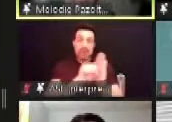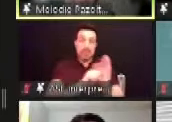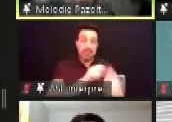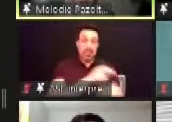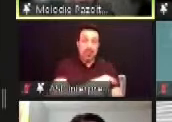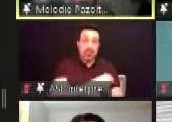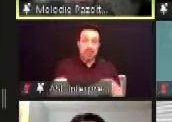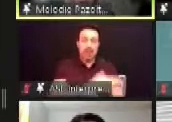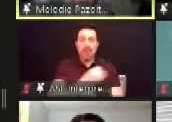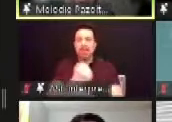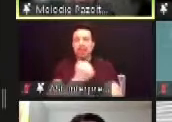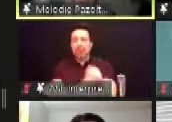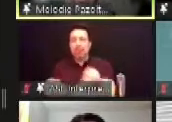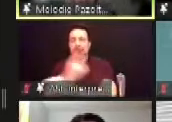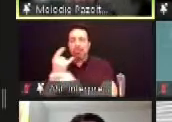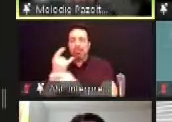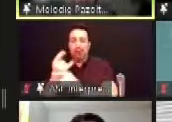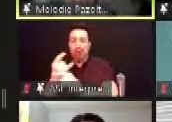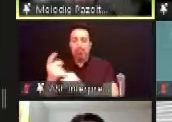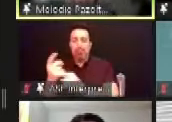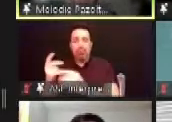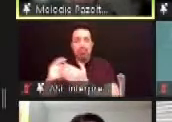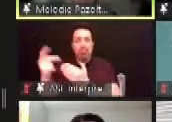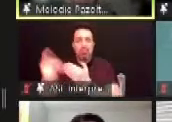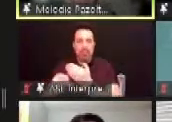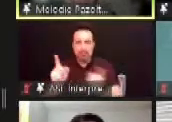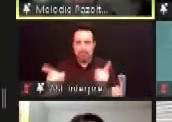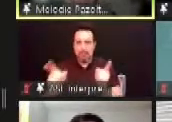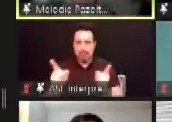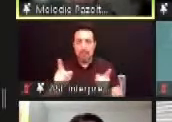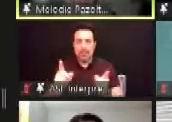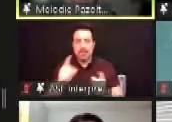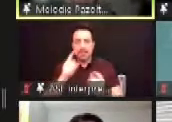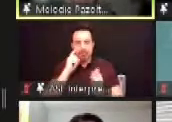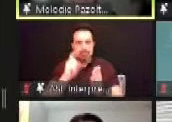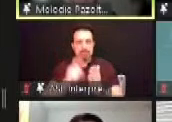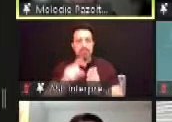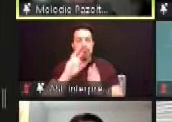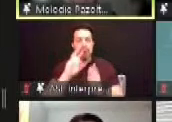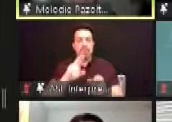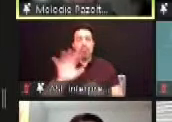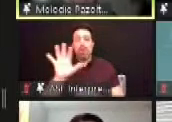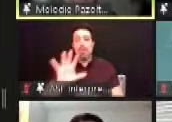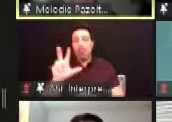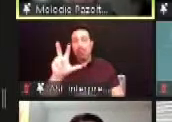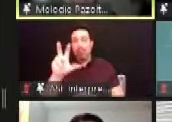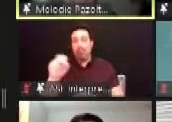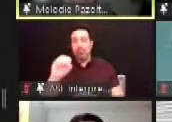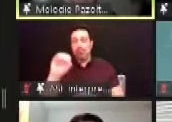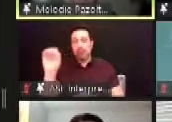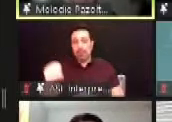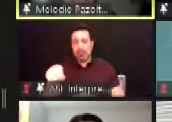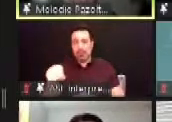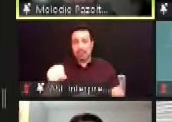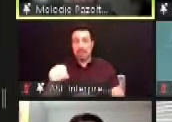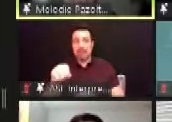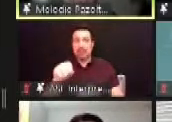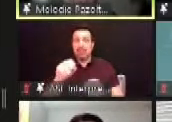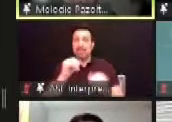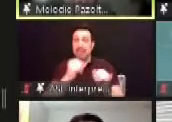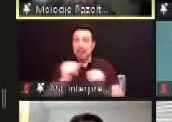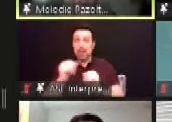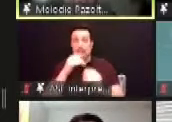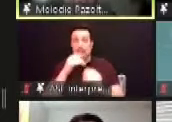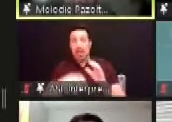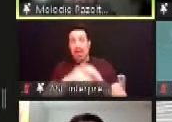use treatment programs. And what they discovered through this report was that about 30% of individuals exiting